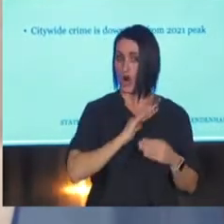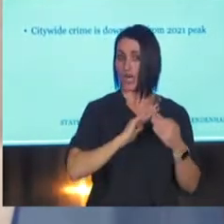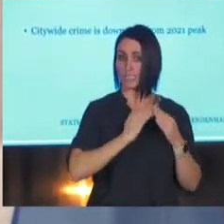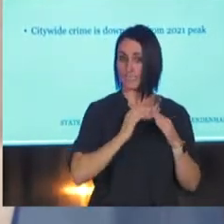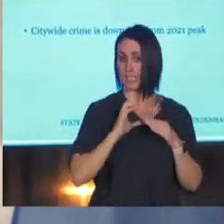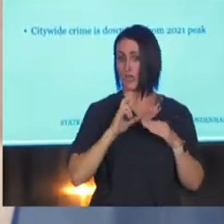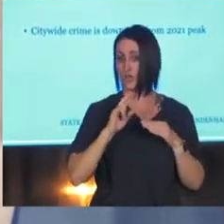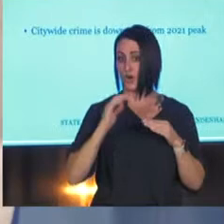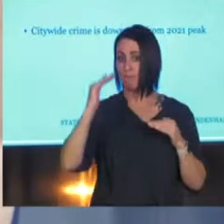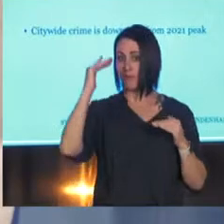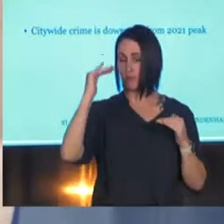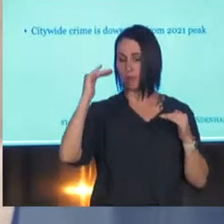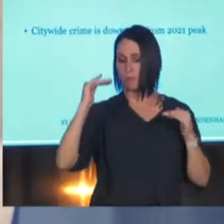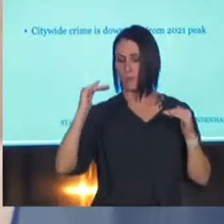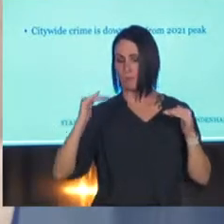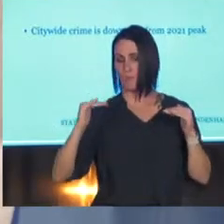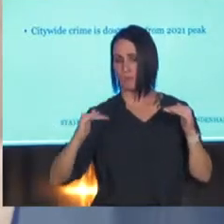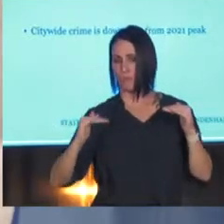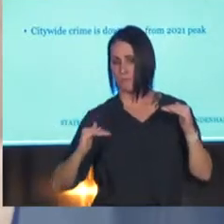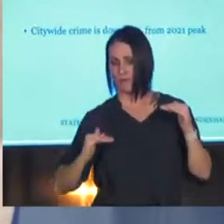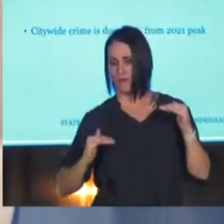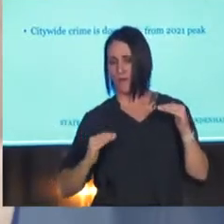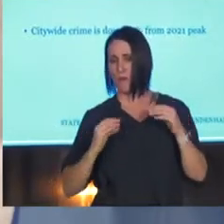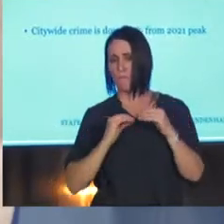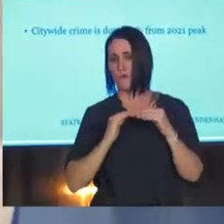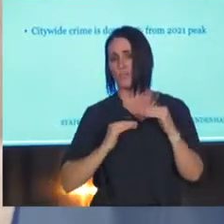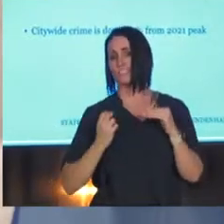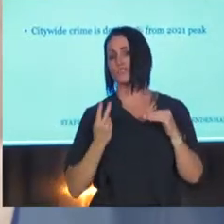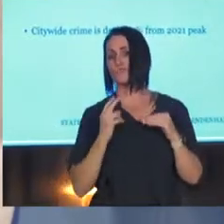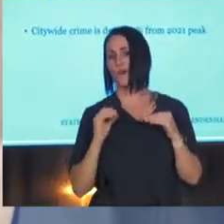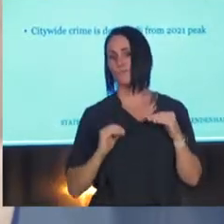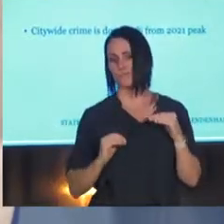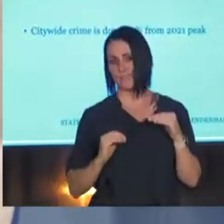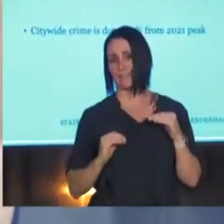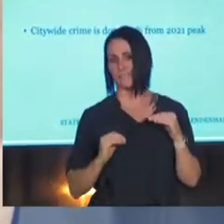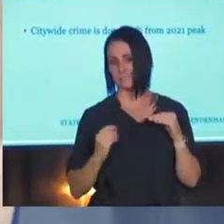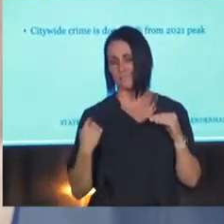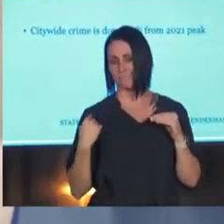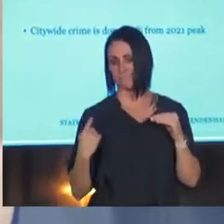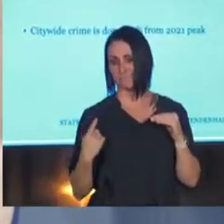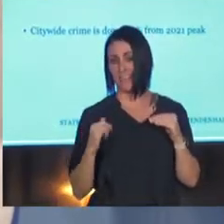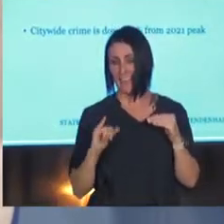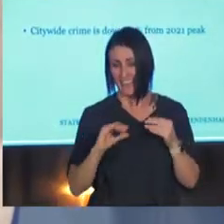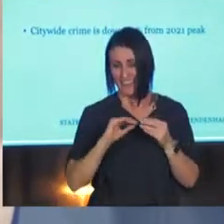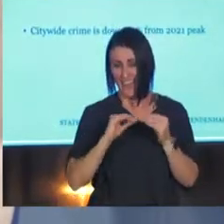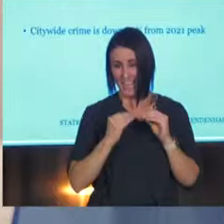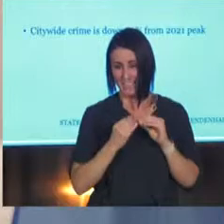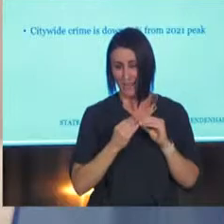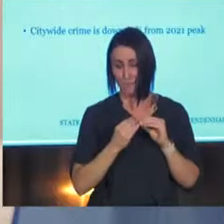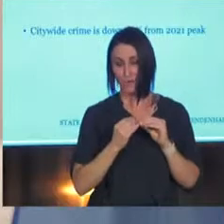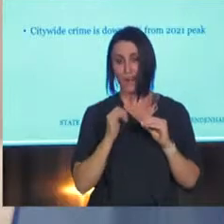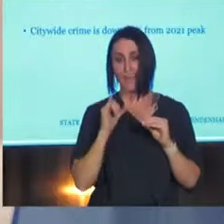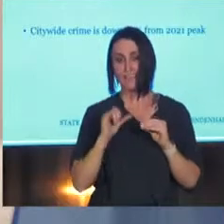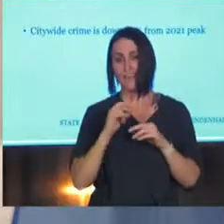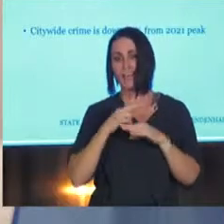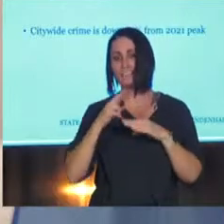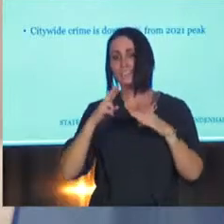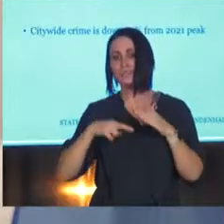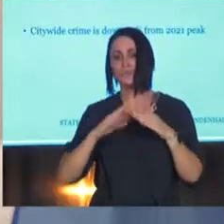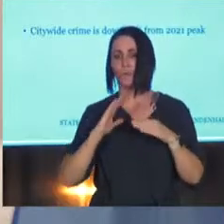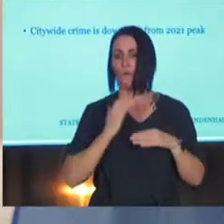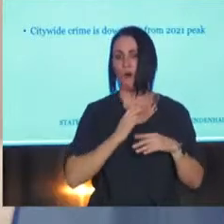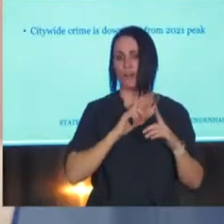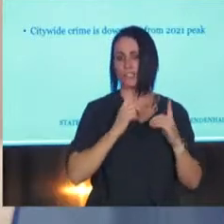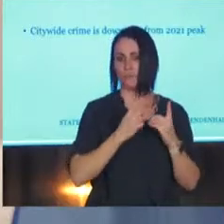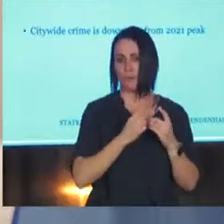crime levels have come down by more than 12% since that time. That number is the direct result of our